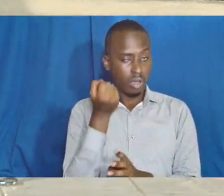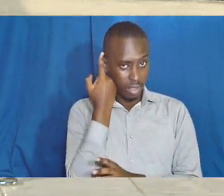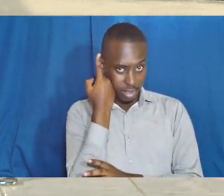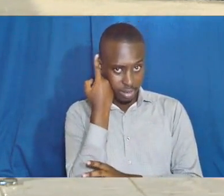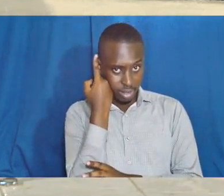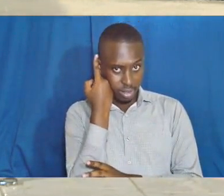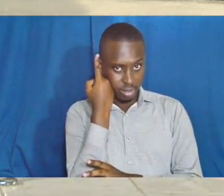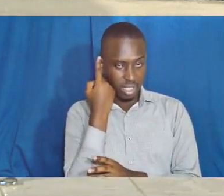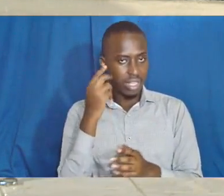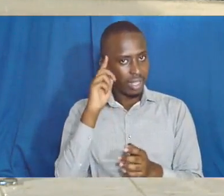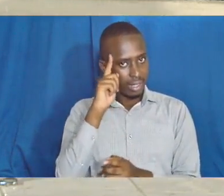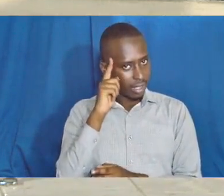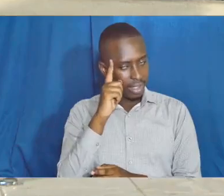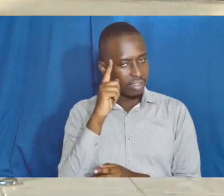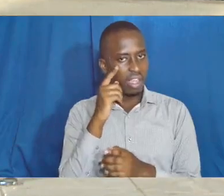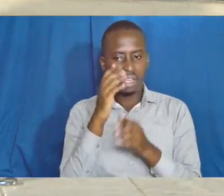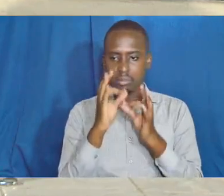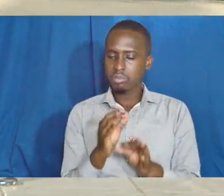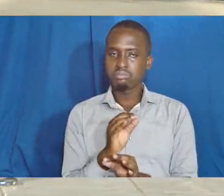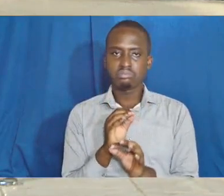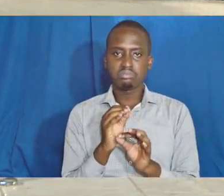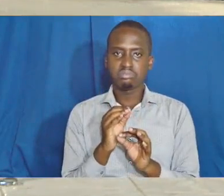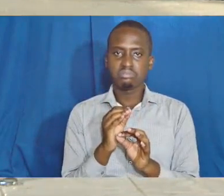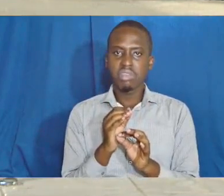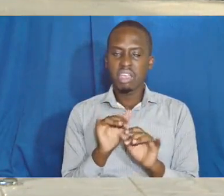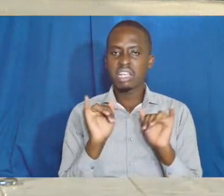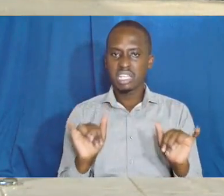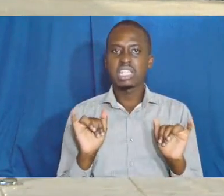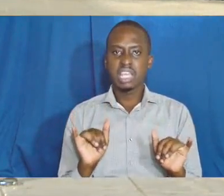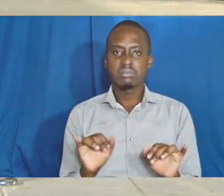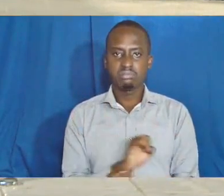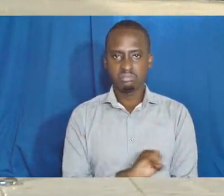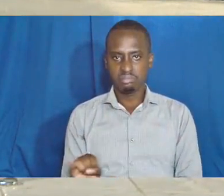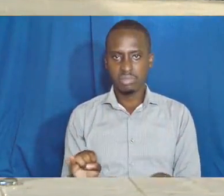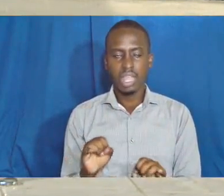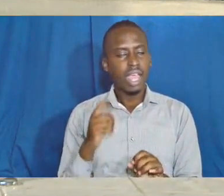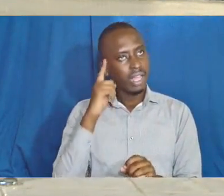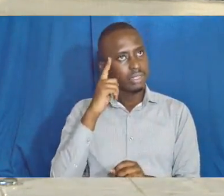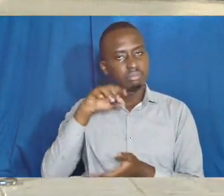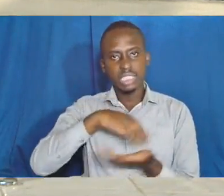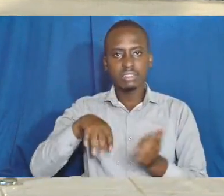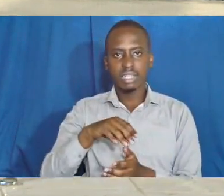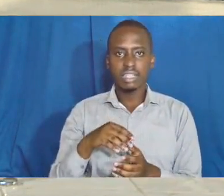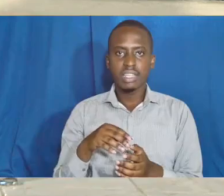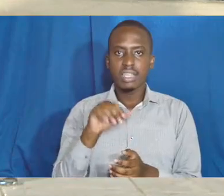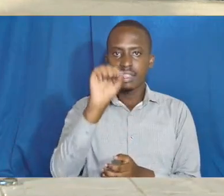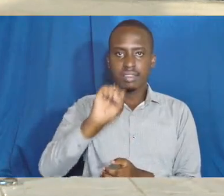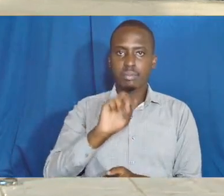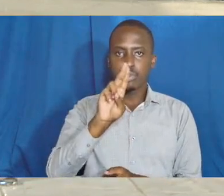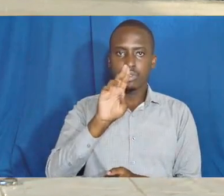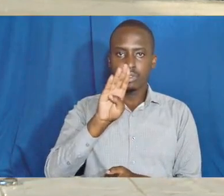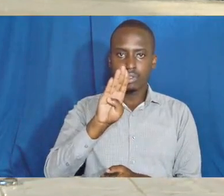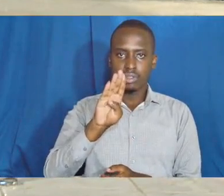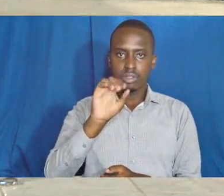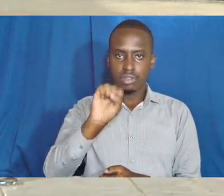understanding, I think it is clear that a mixture is a substance with different materials